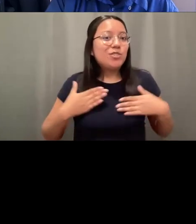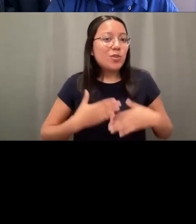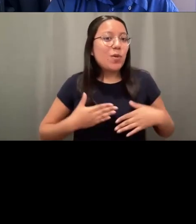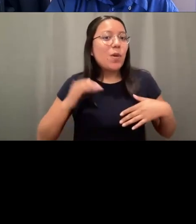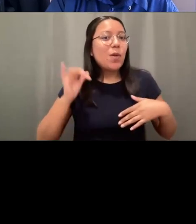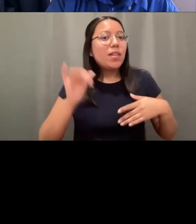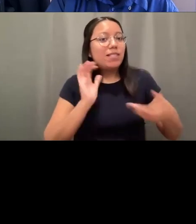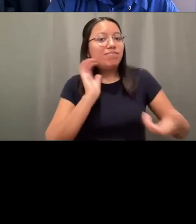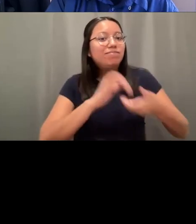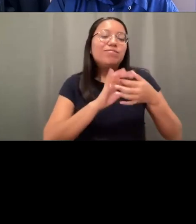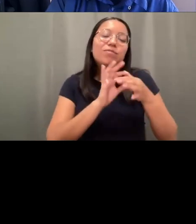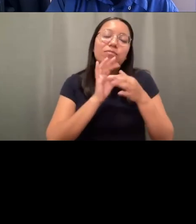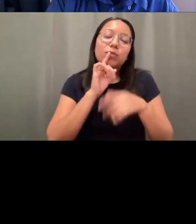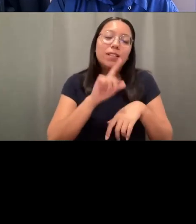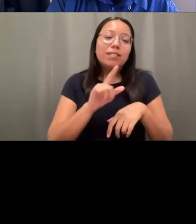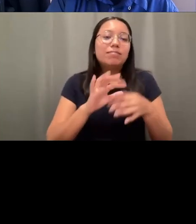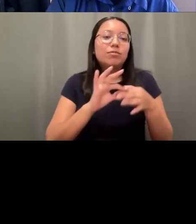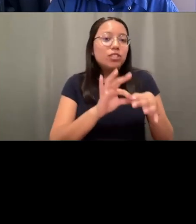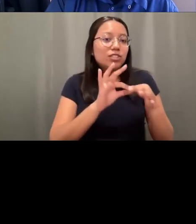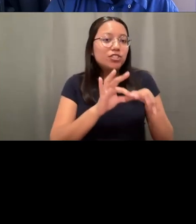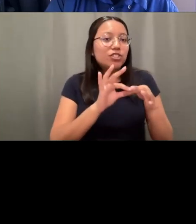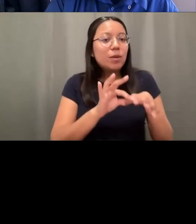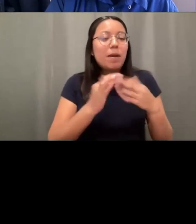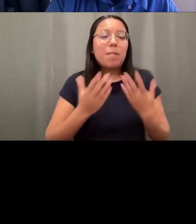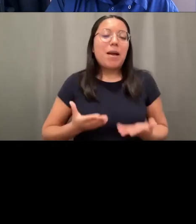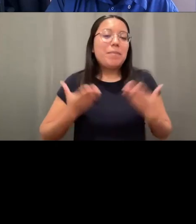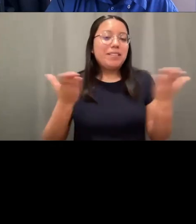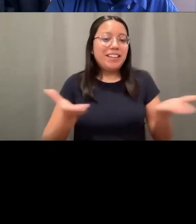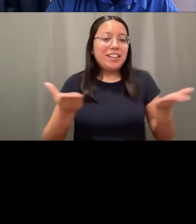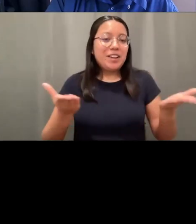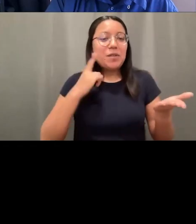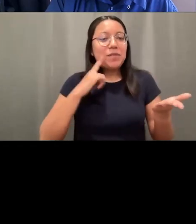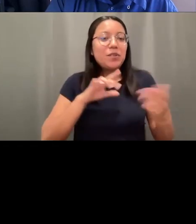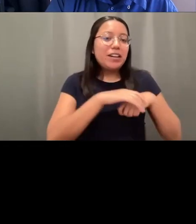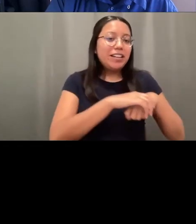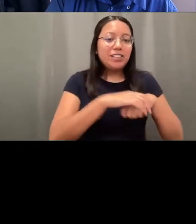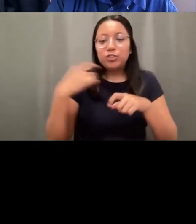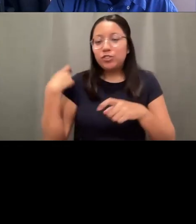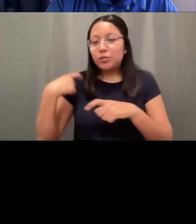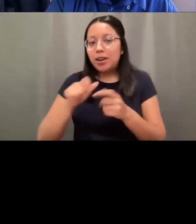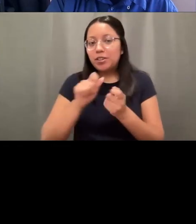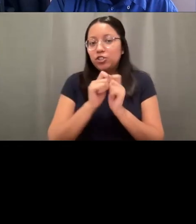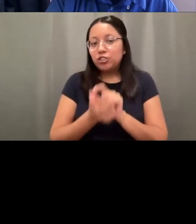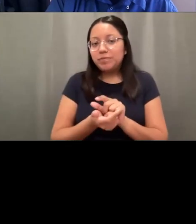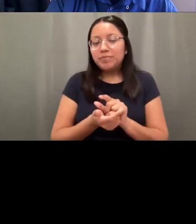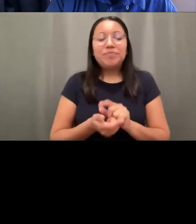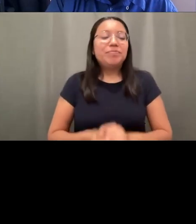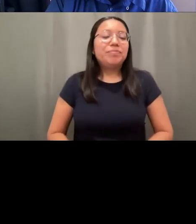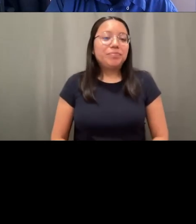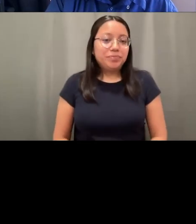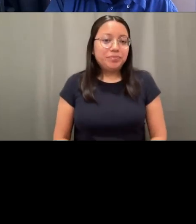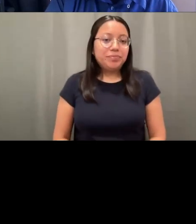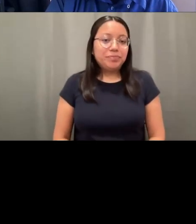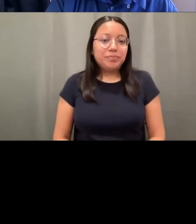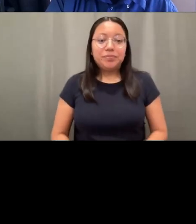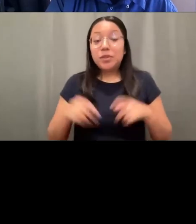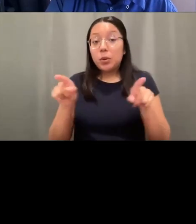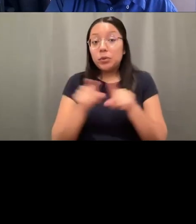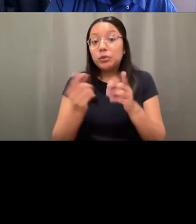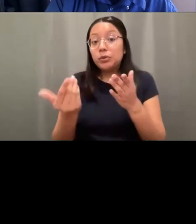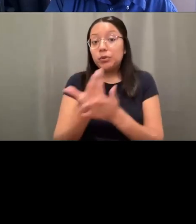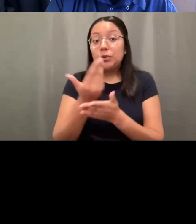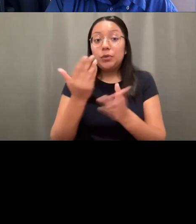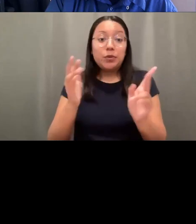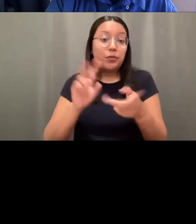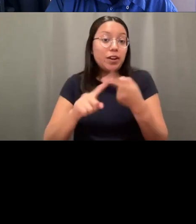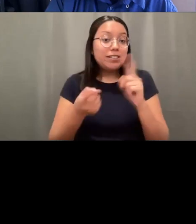that they're here to interpret English to Spanish today. And our newer friends from Pro Bono ASL, who we're